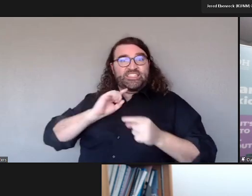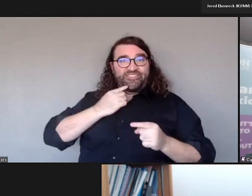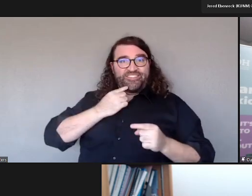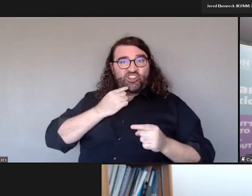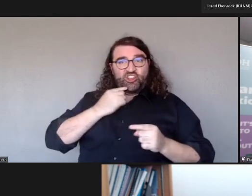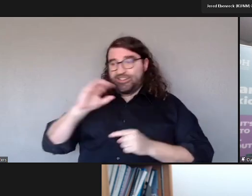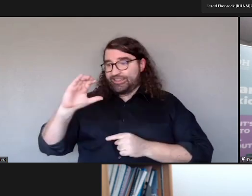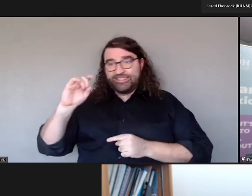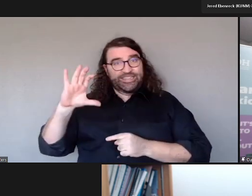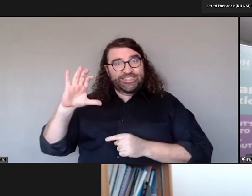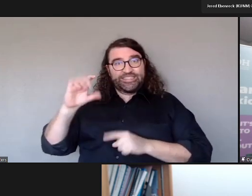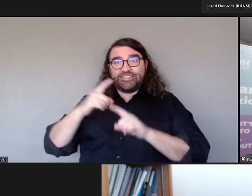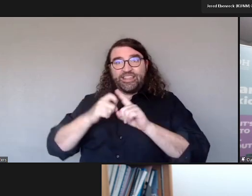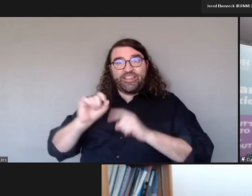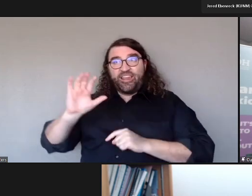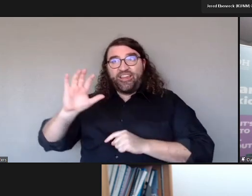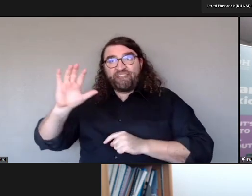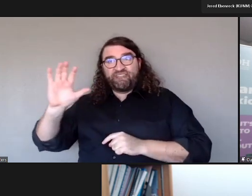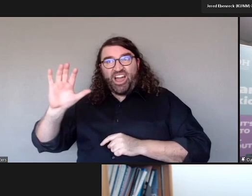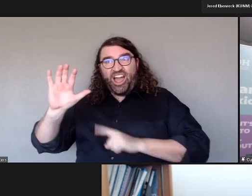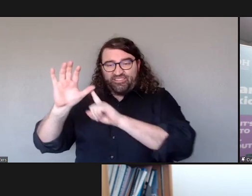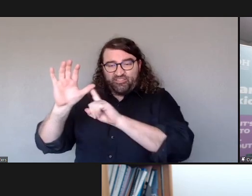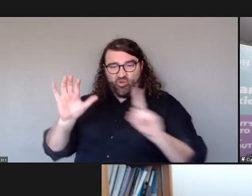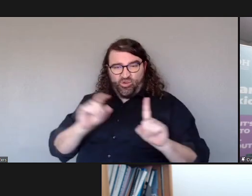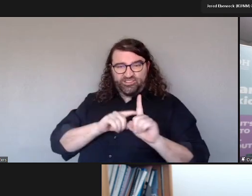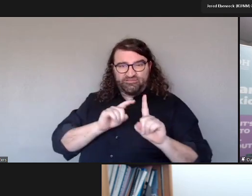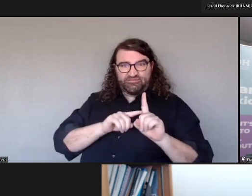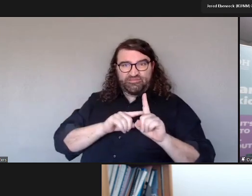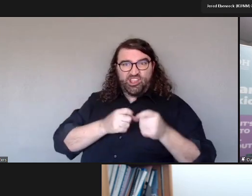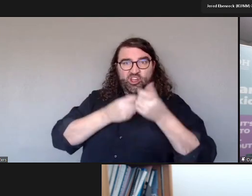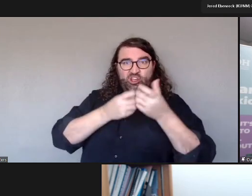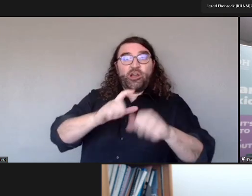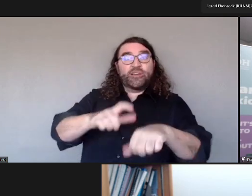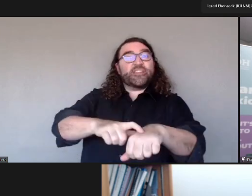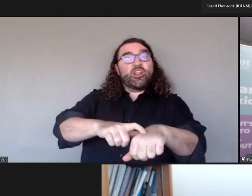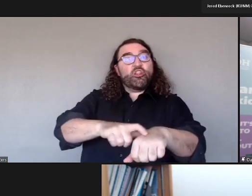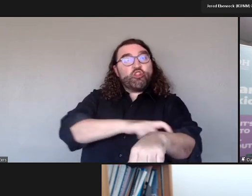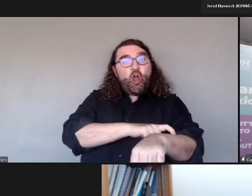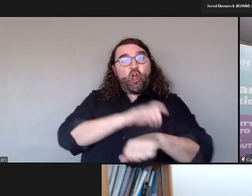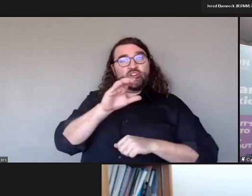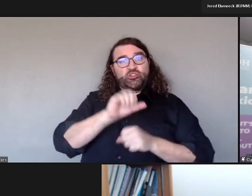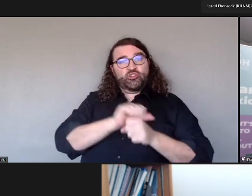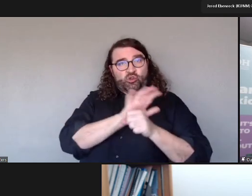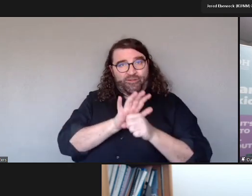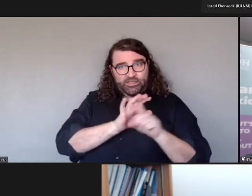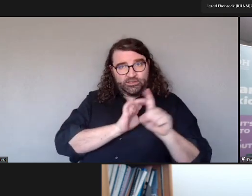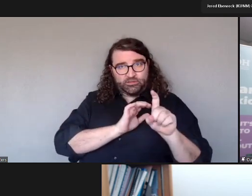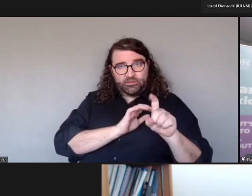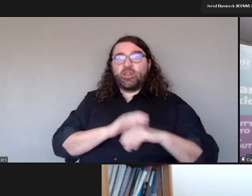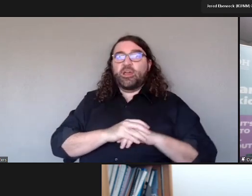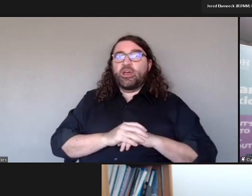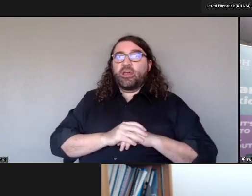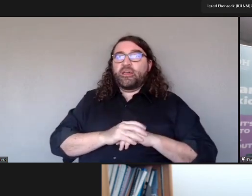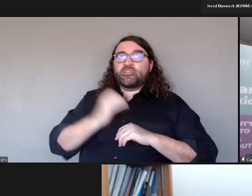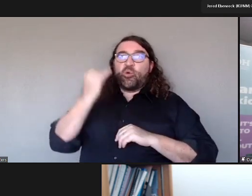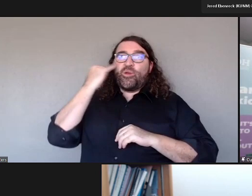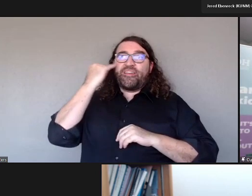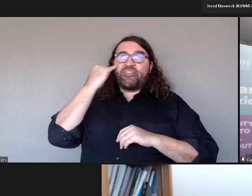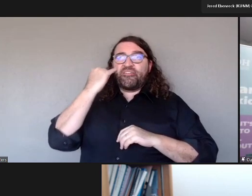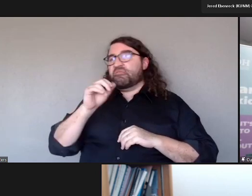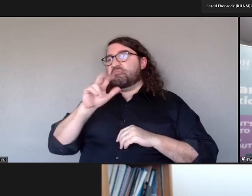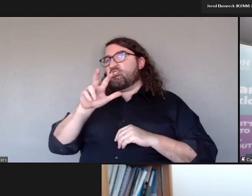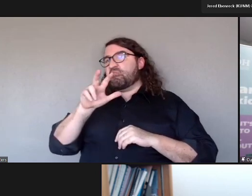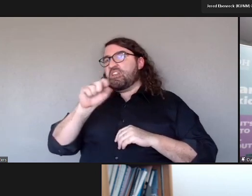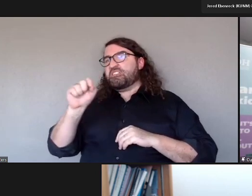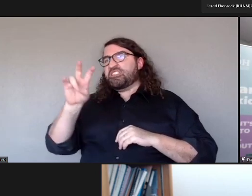5 infections leads to long COVID. So if we're saying that 3 to 7 times the